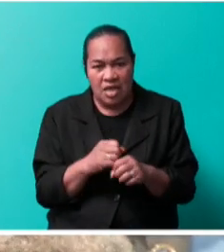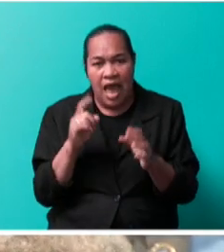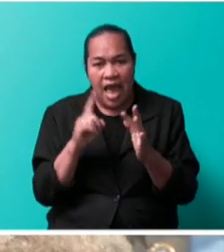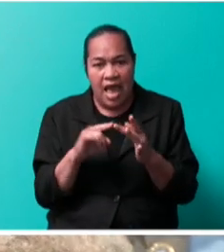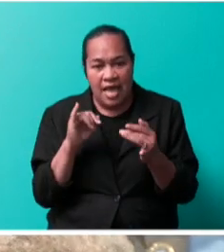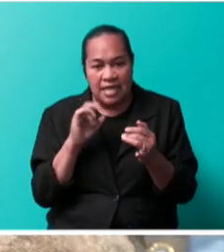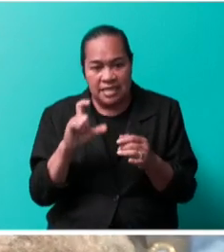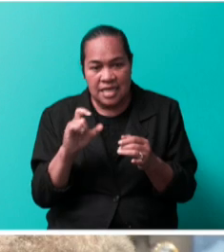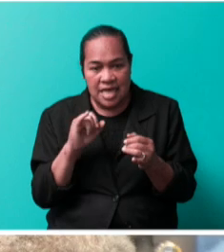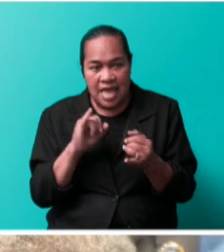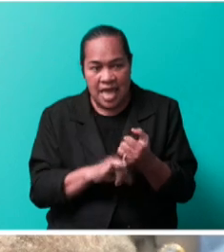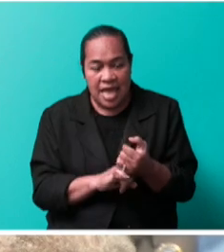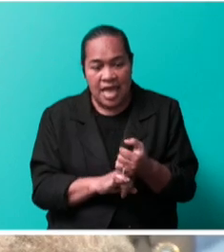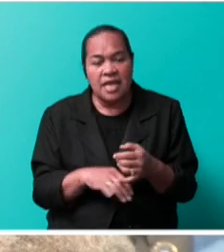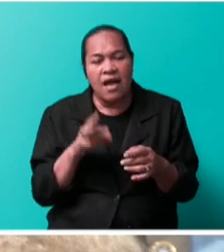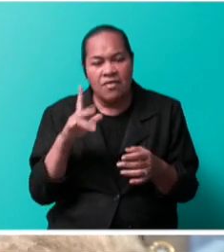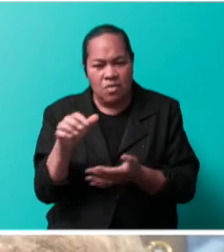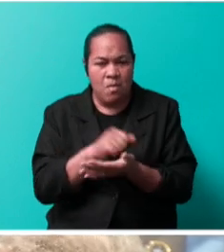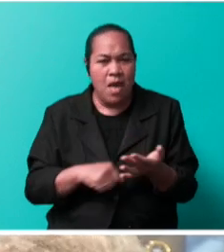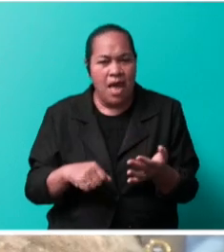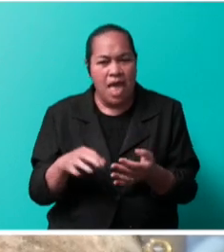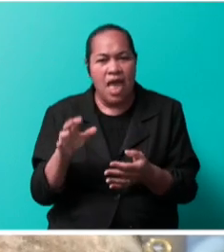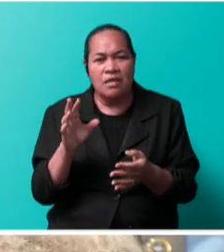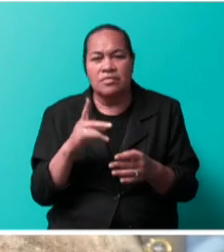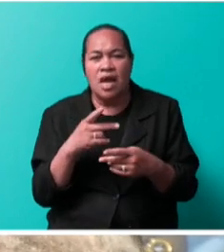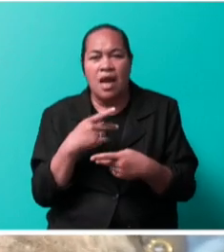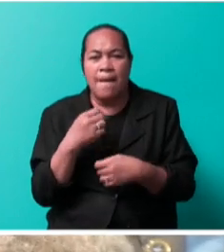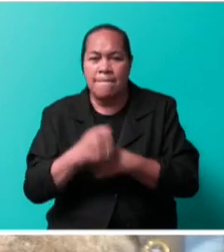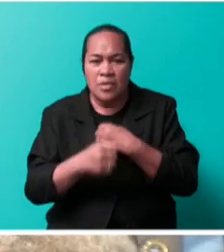the procurement of waste management equipment under the Japanese